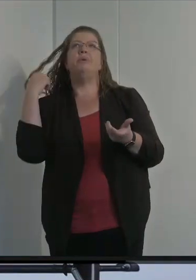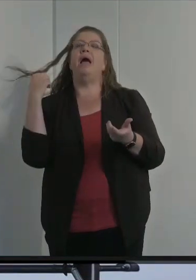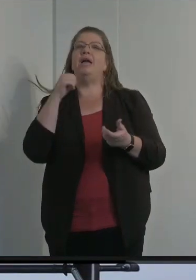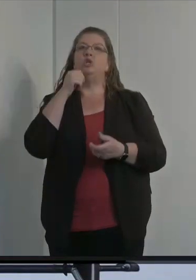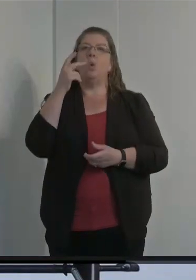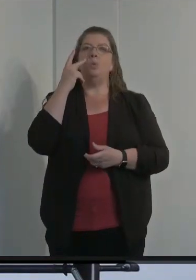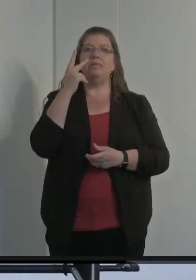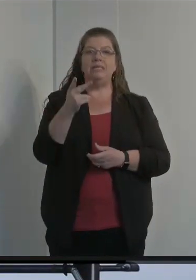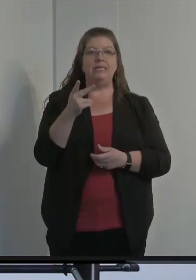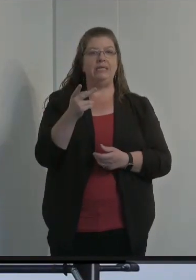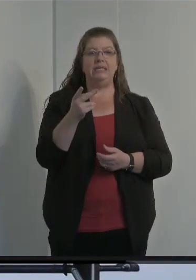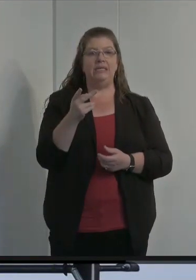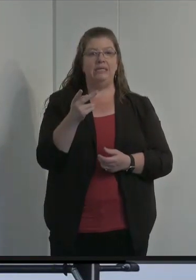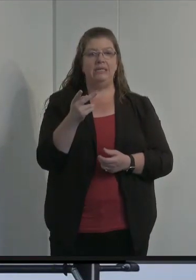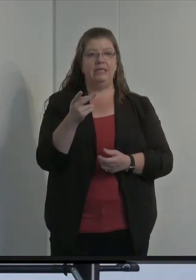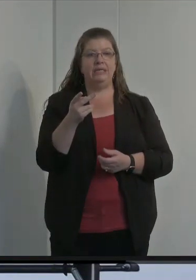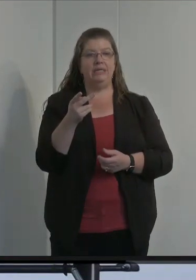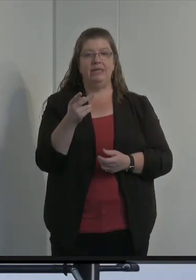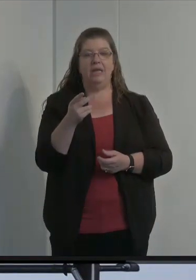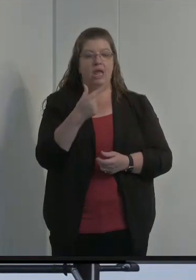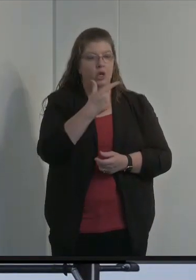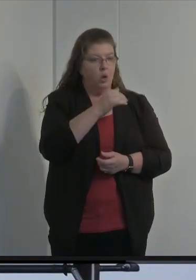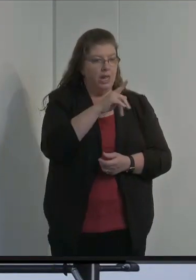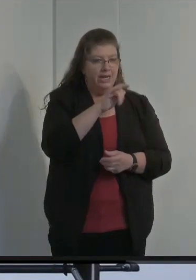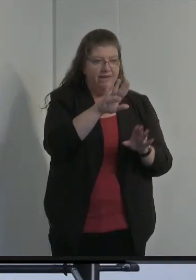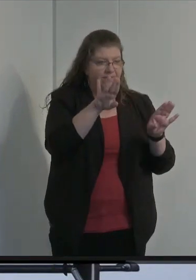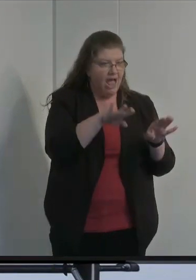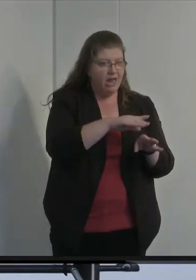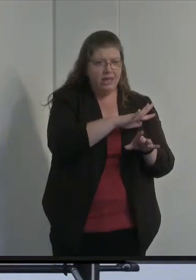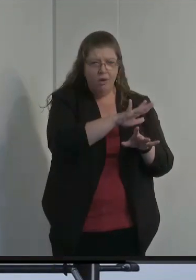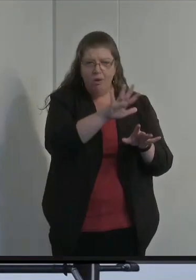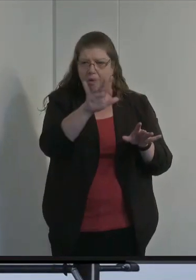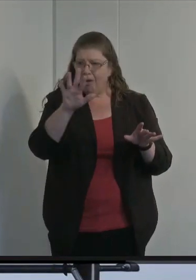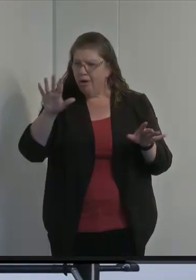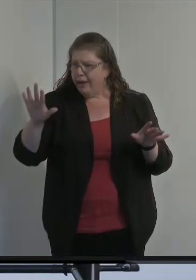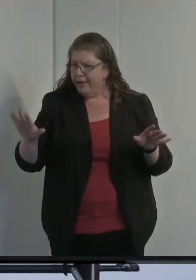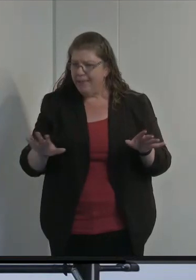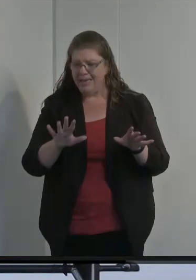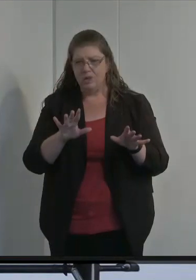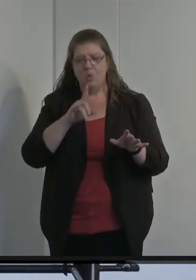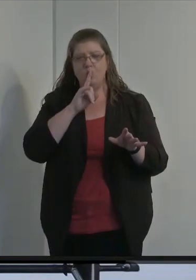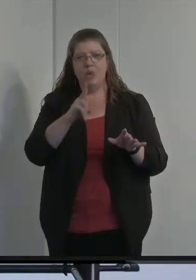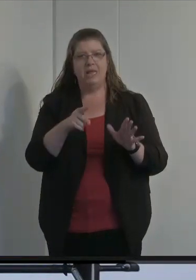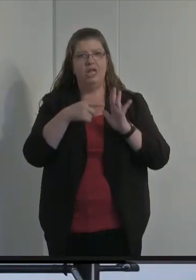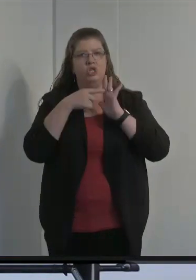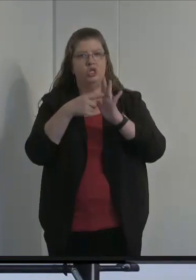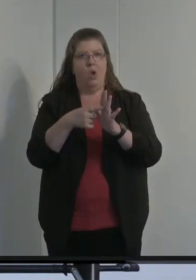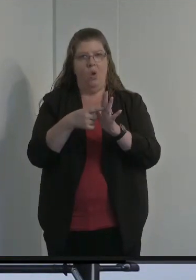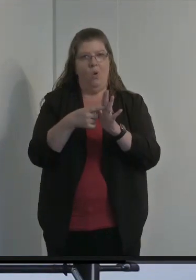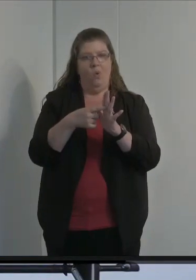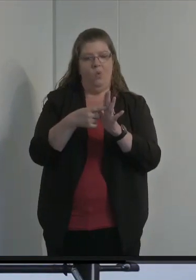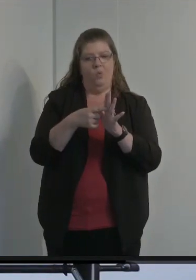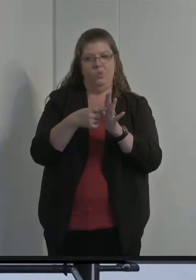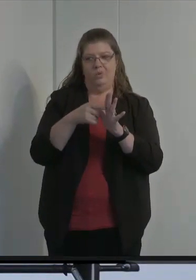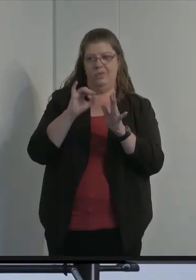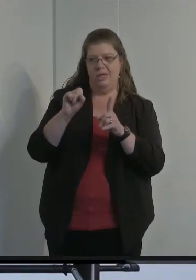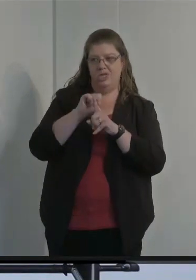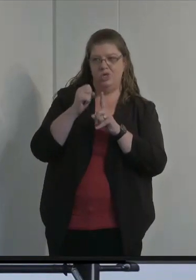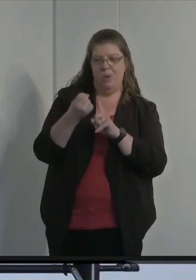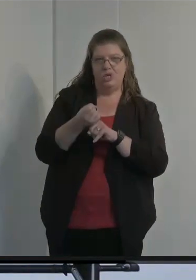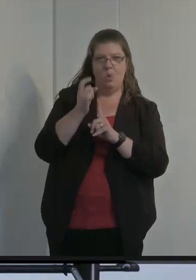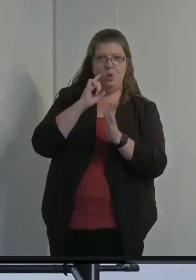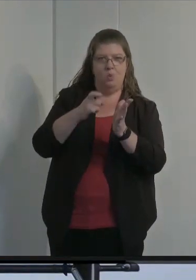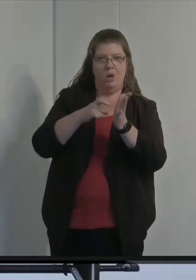a location in the Goleta Valley, in the Carbureto Valley, that replicates that environment and that situation that